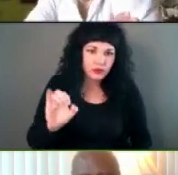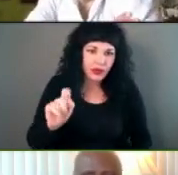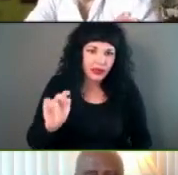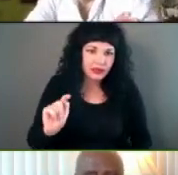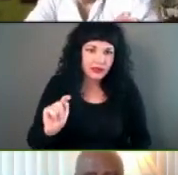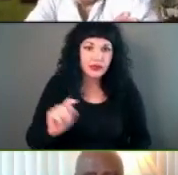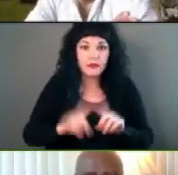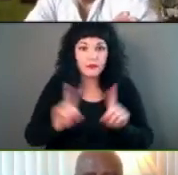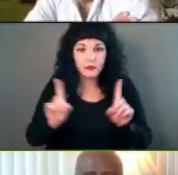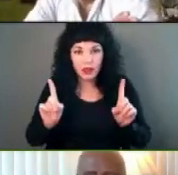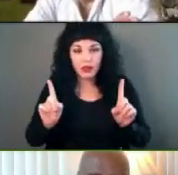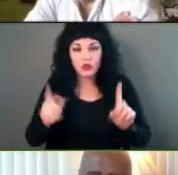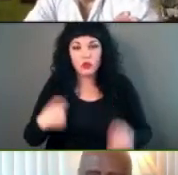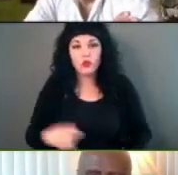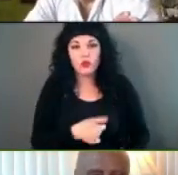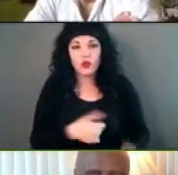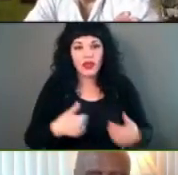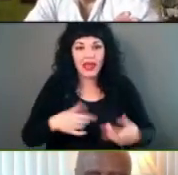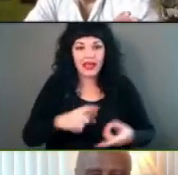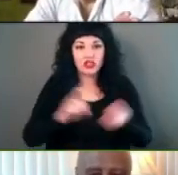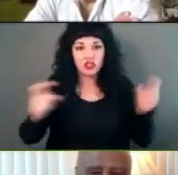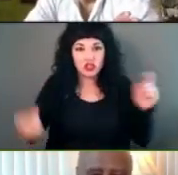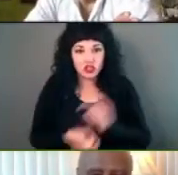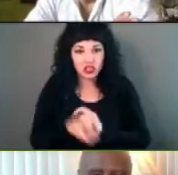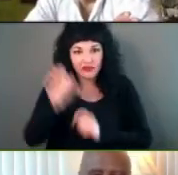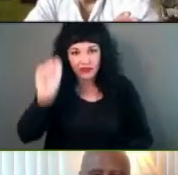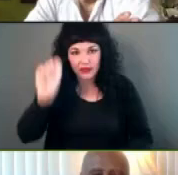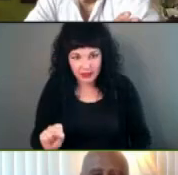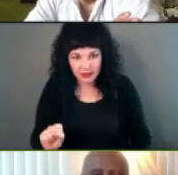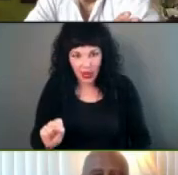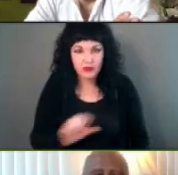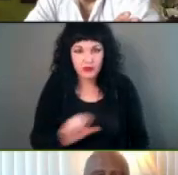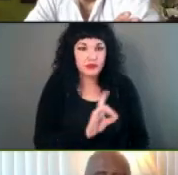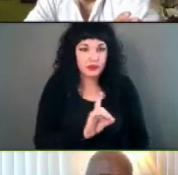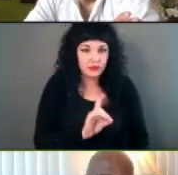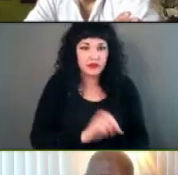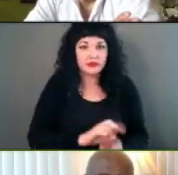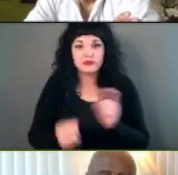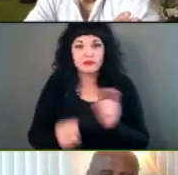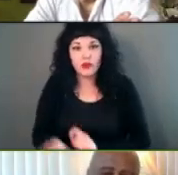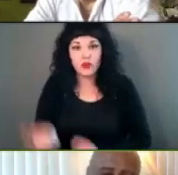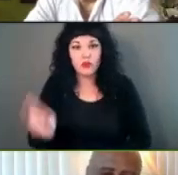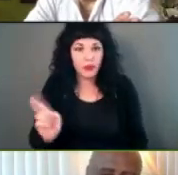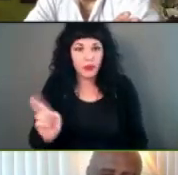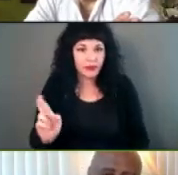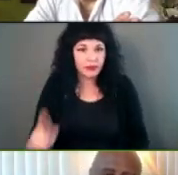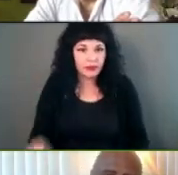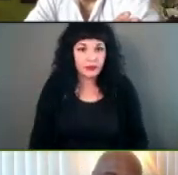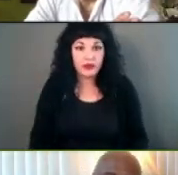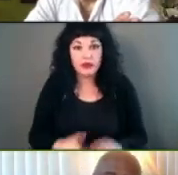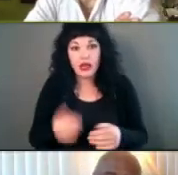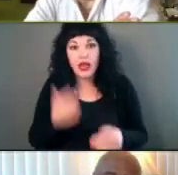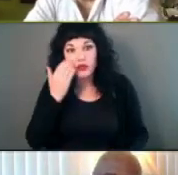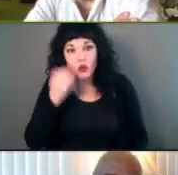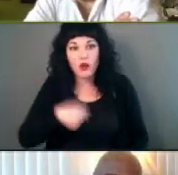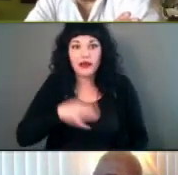to Republican officials. That was a way longer answer than I know you wanted, but you called on a preacher.